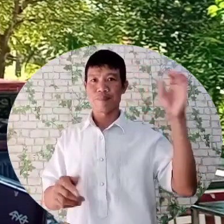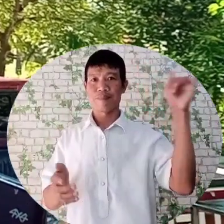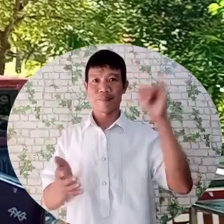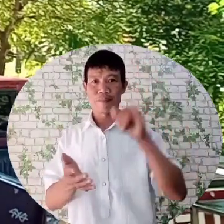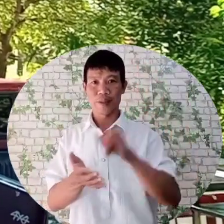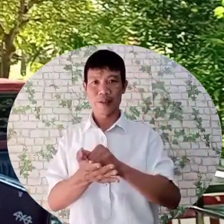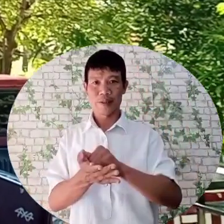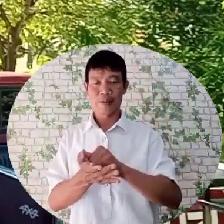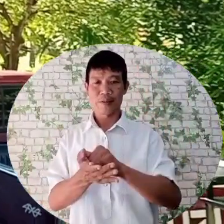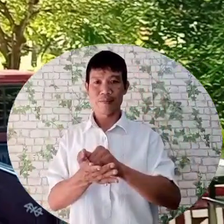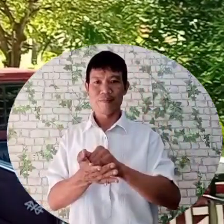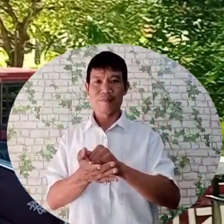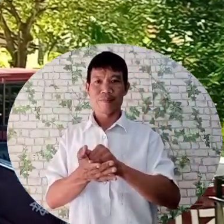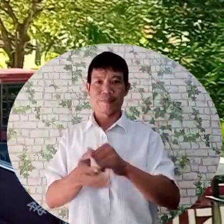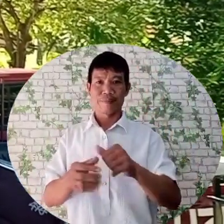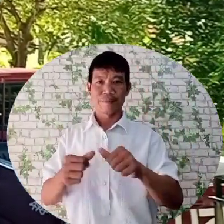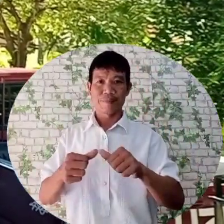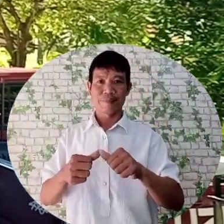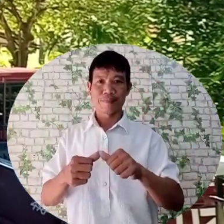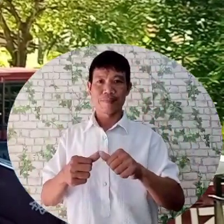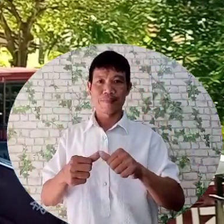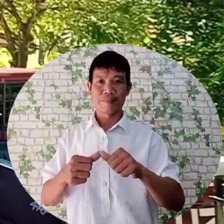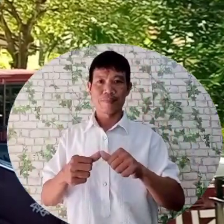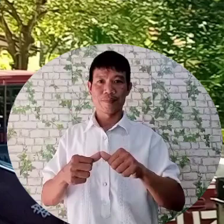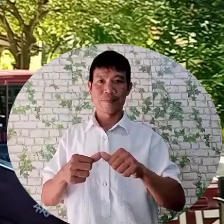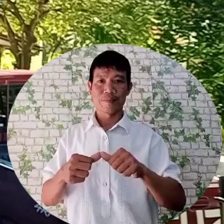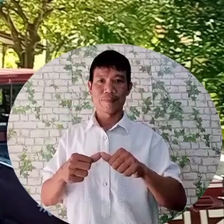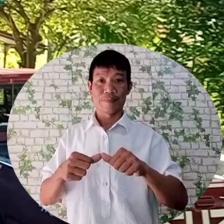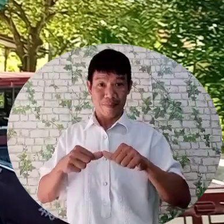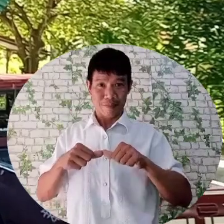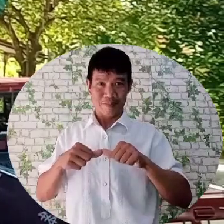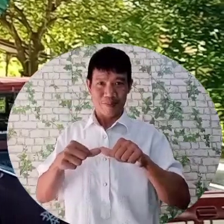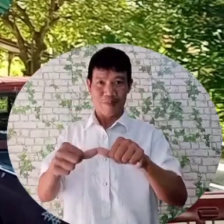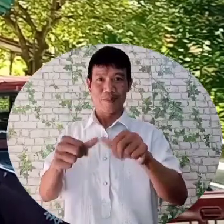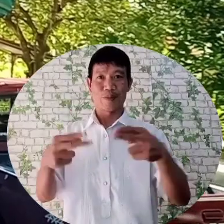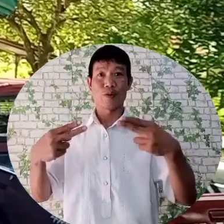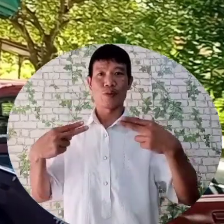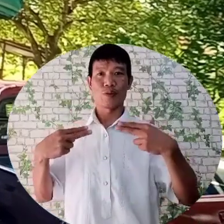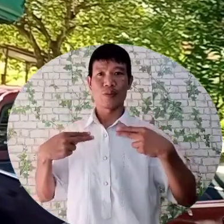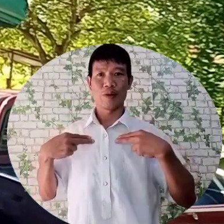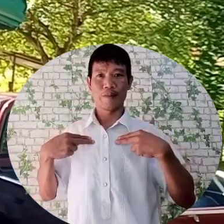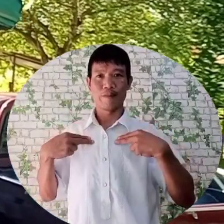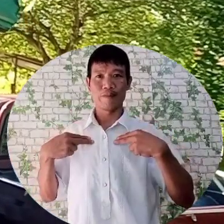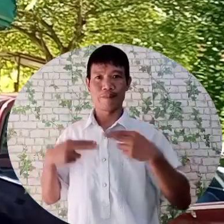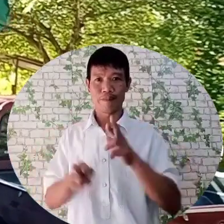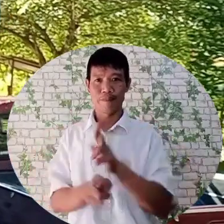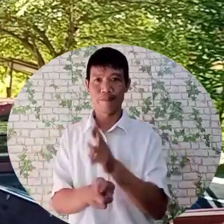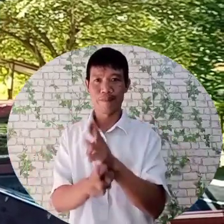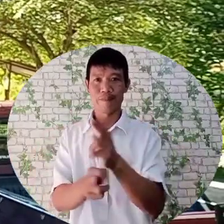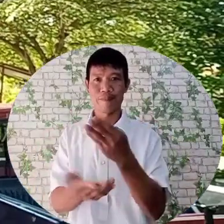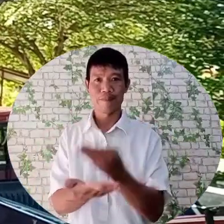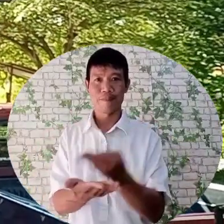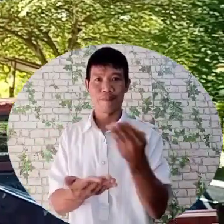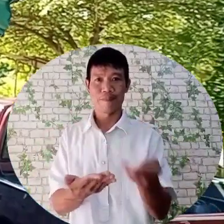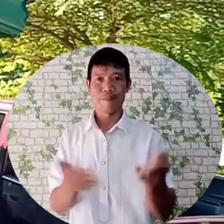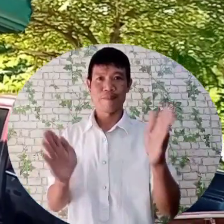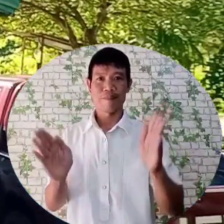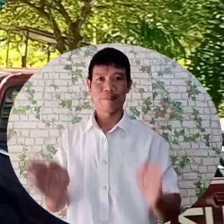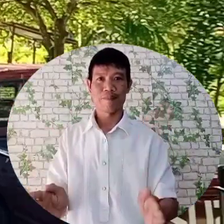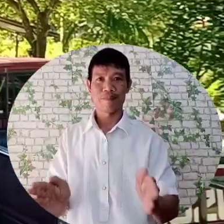from time to time uh, he has a regular customer.